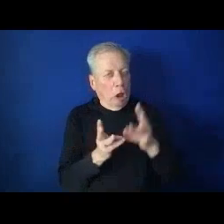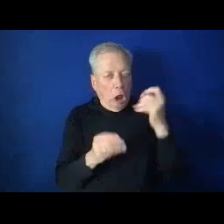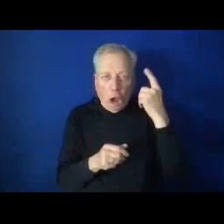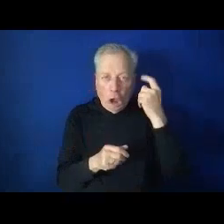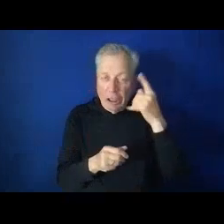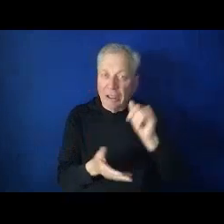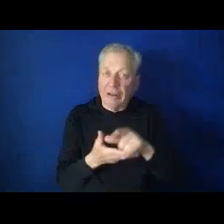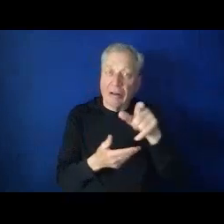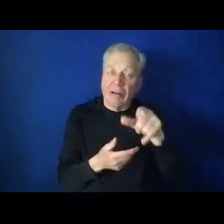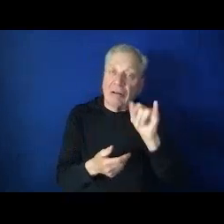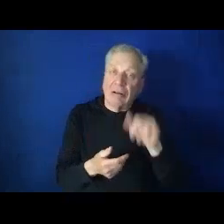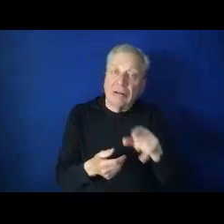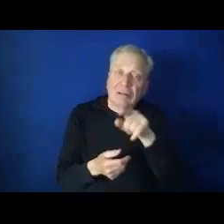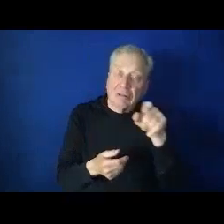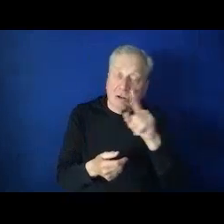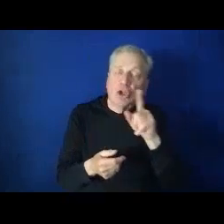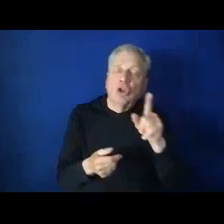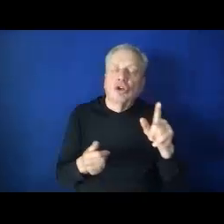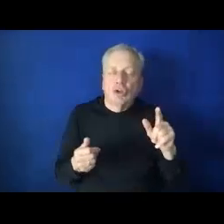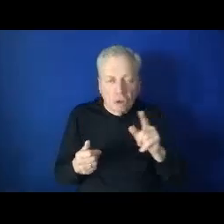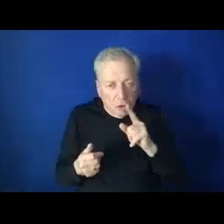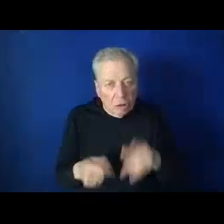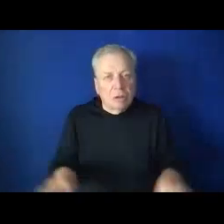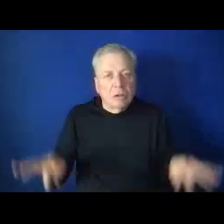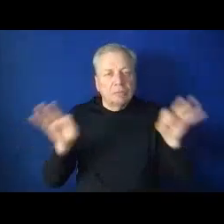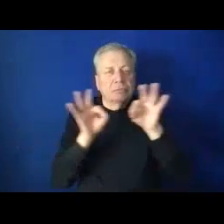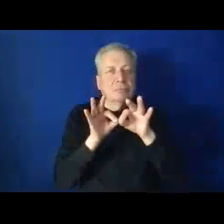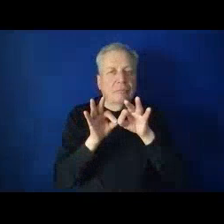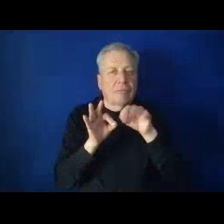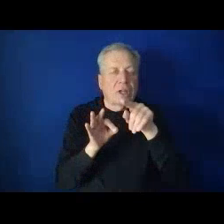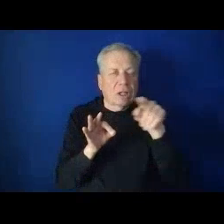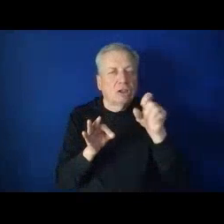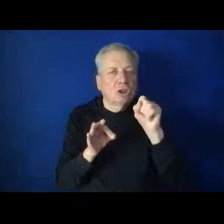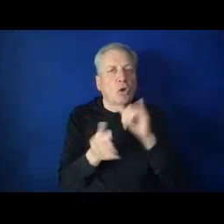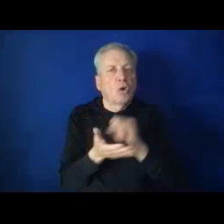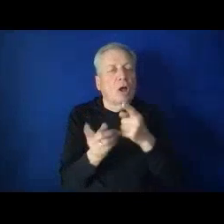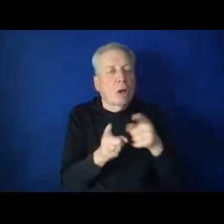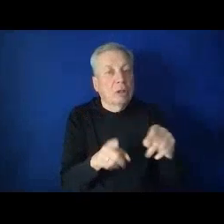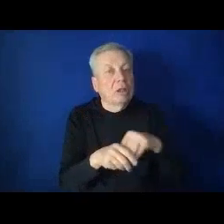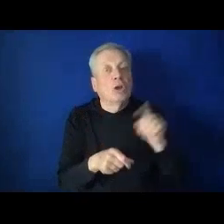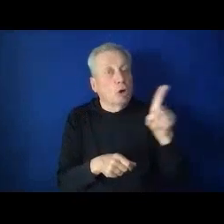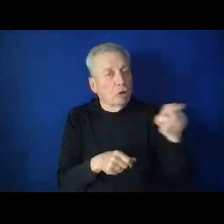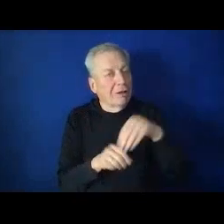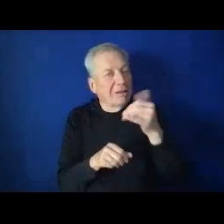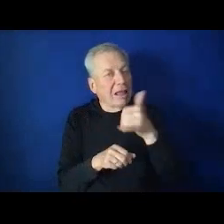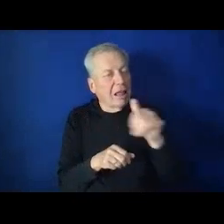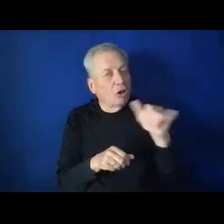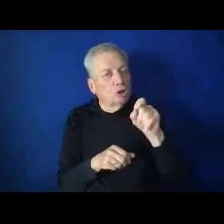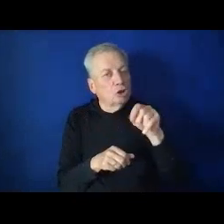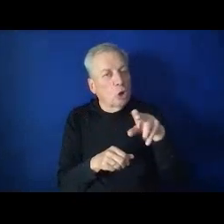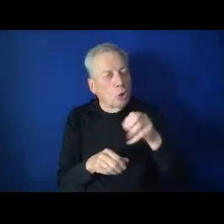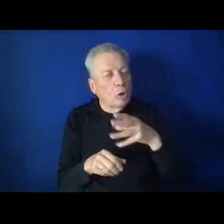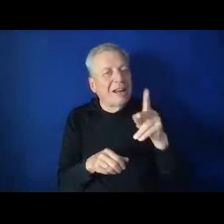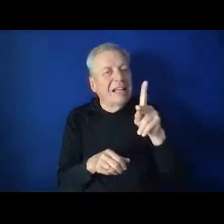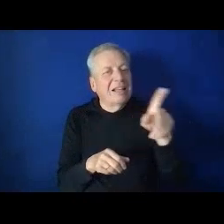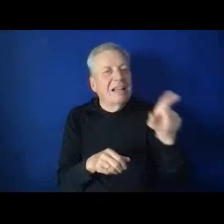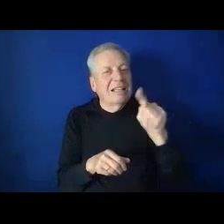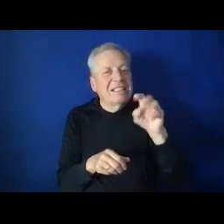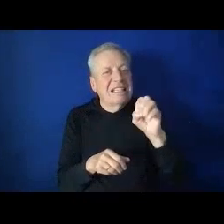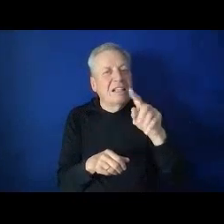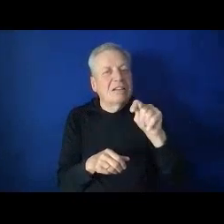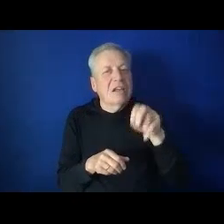Springs Spike Rush is a regional endemic. So it occurs in Yellowstone and the Tetons and J.D.